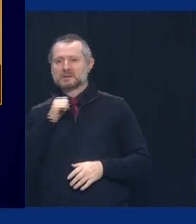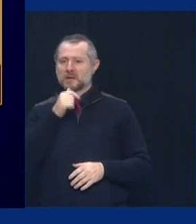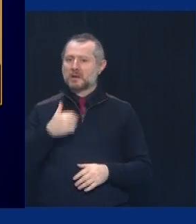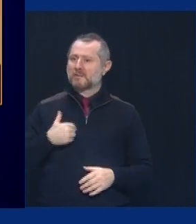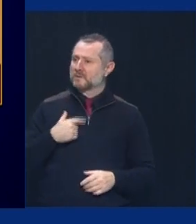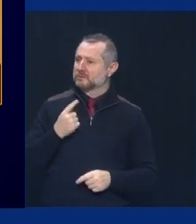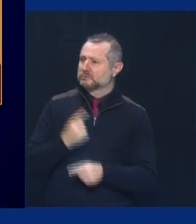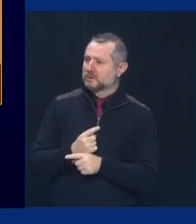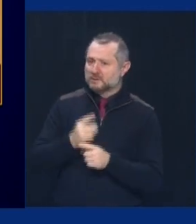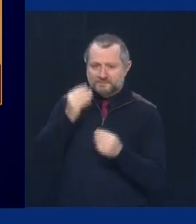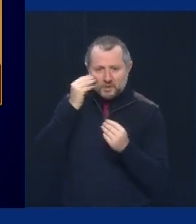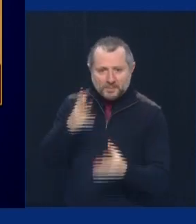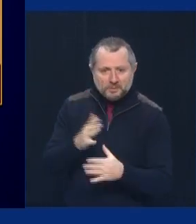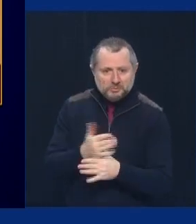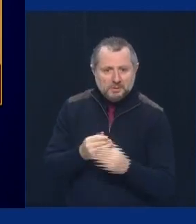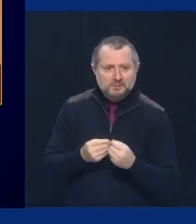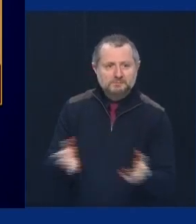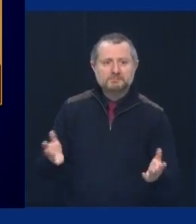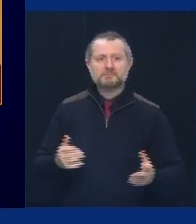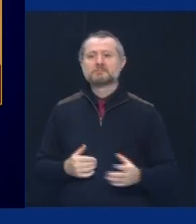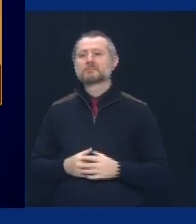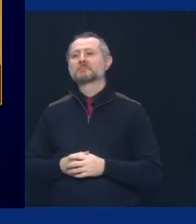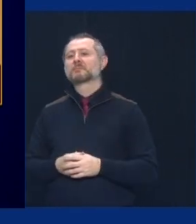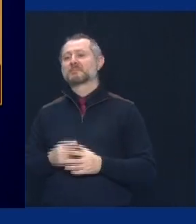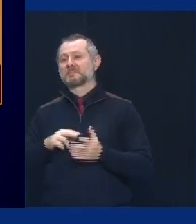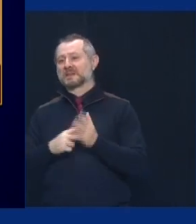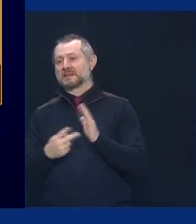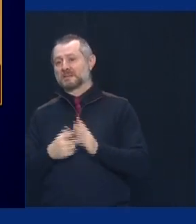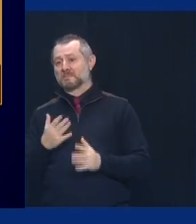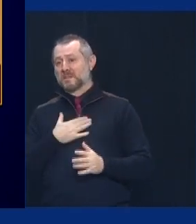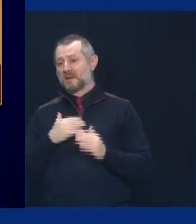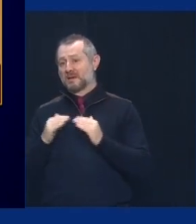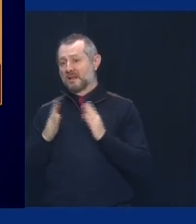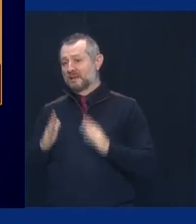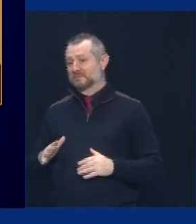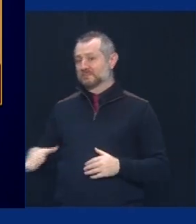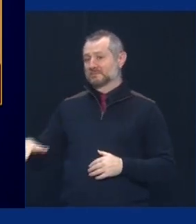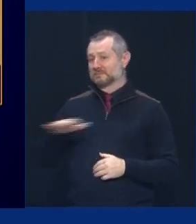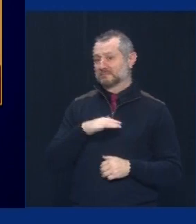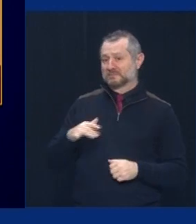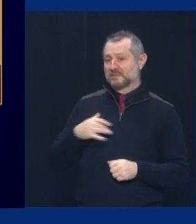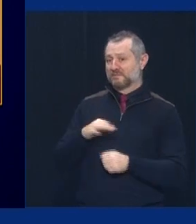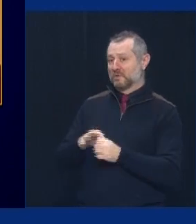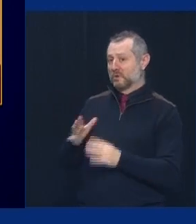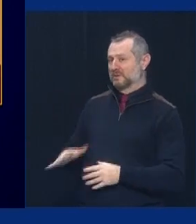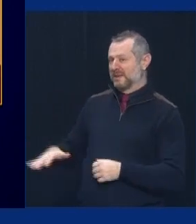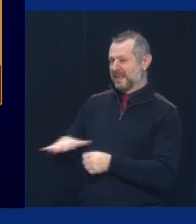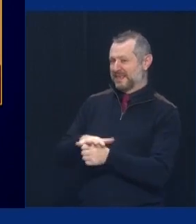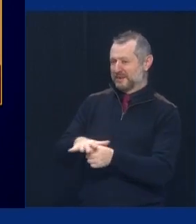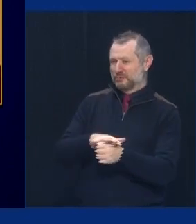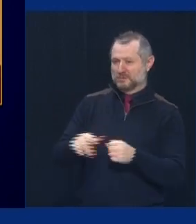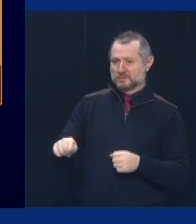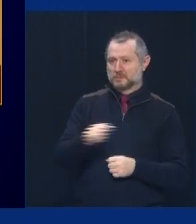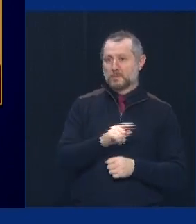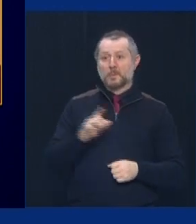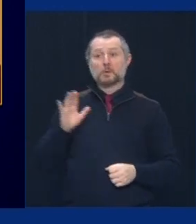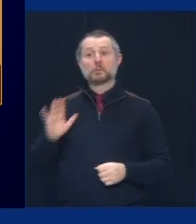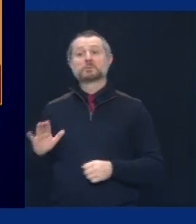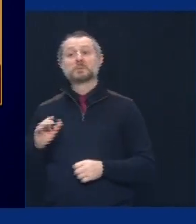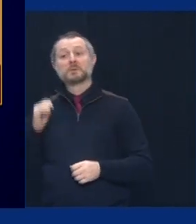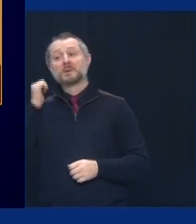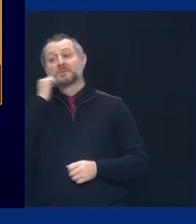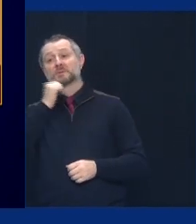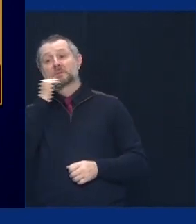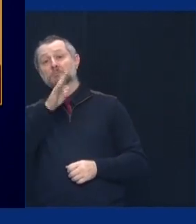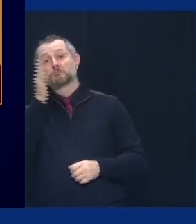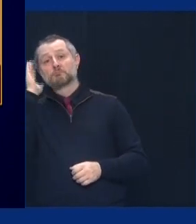information nationally, I can speak for many of my colleagues and their constituents that your updates daily and